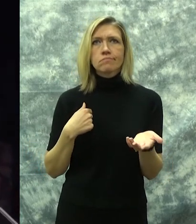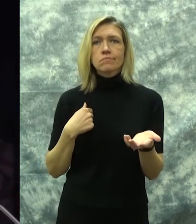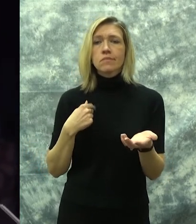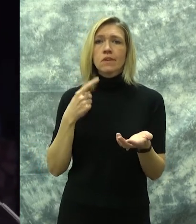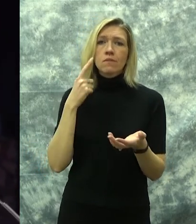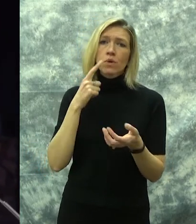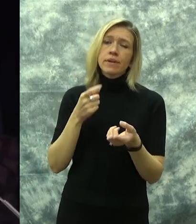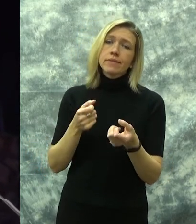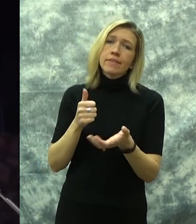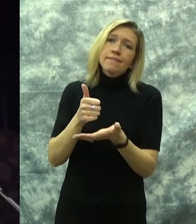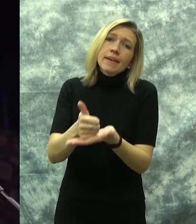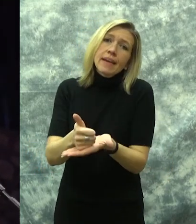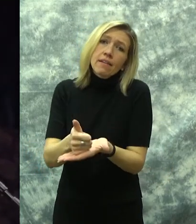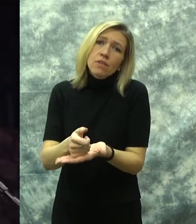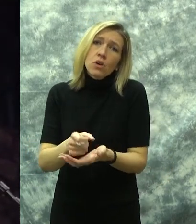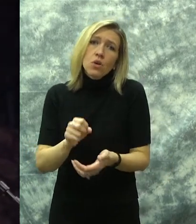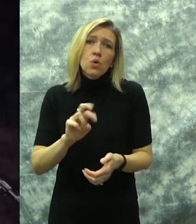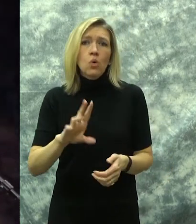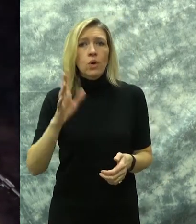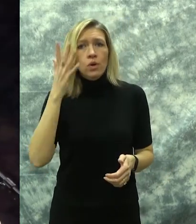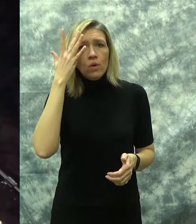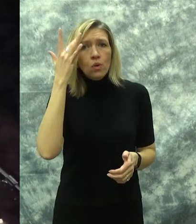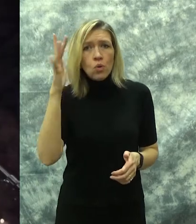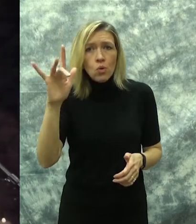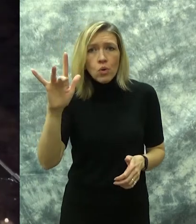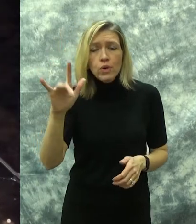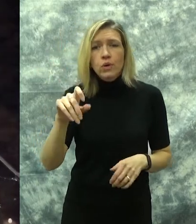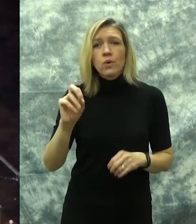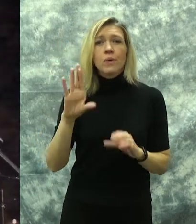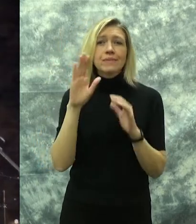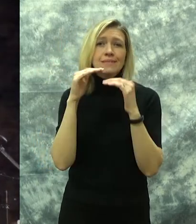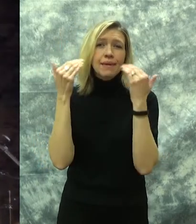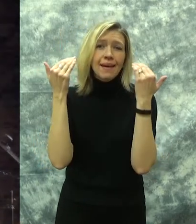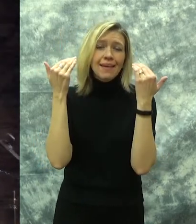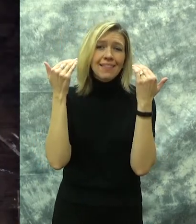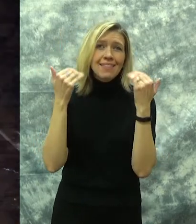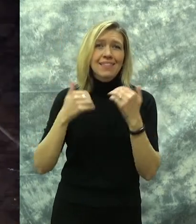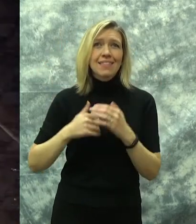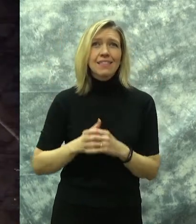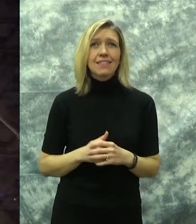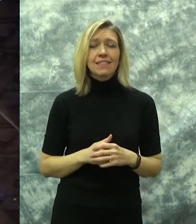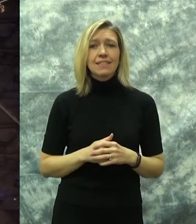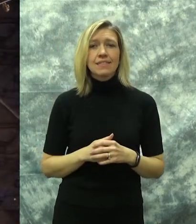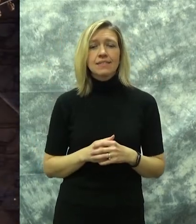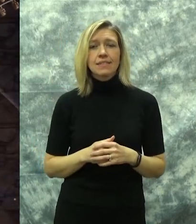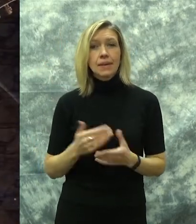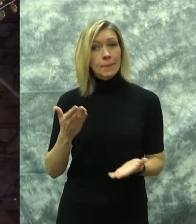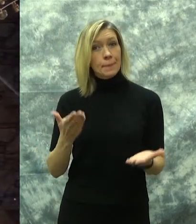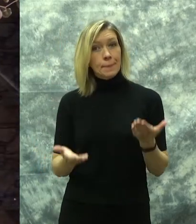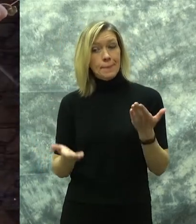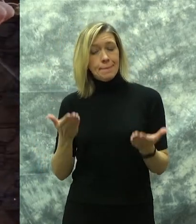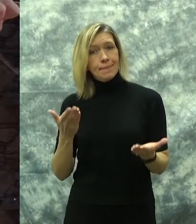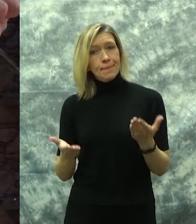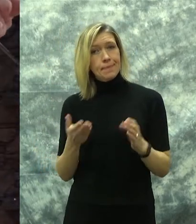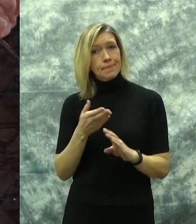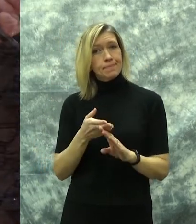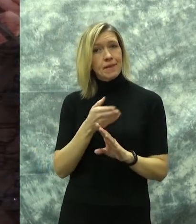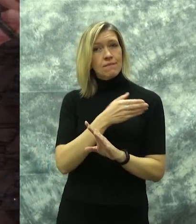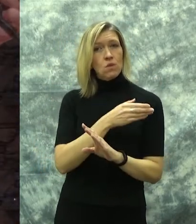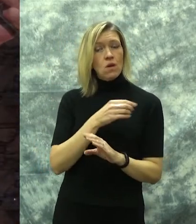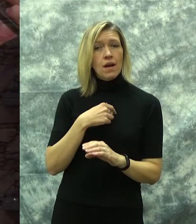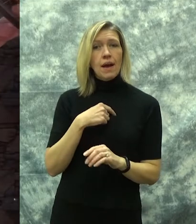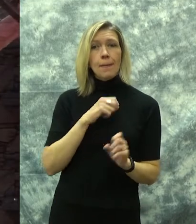a quarter or a smile. Oh, but maybe before I return to